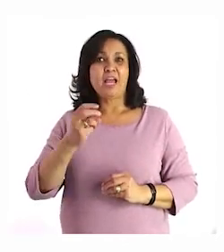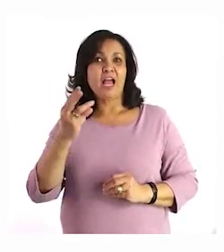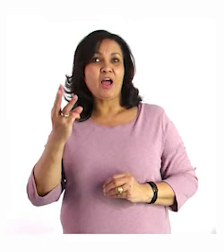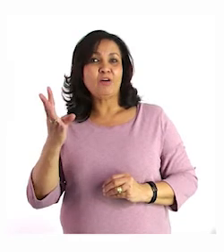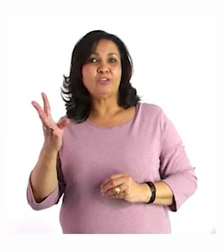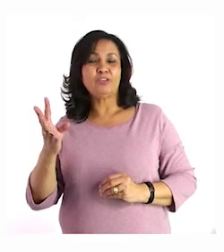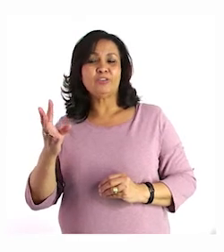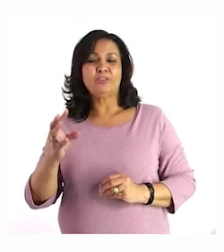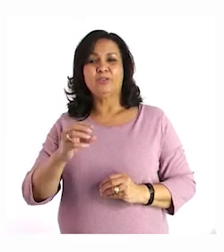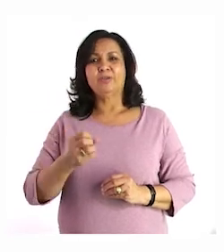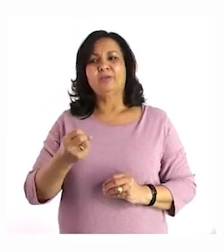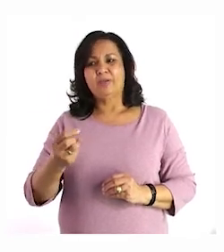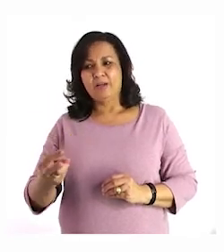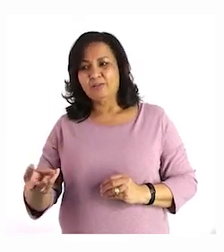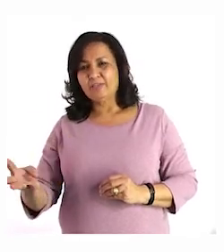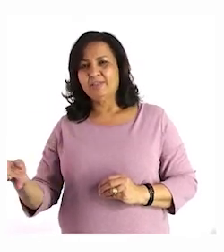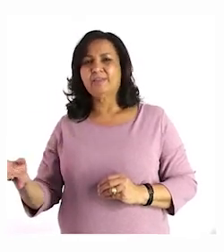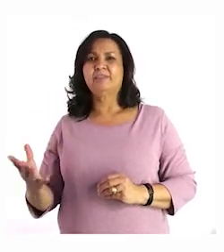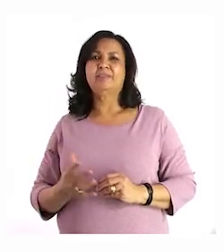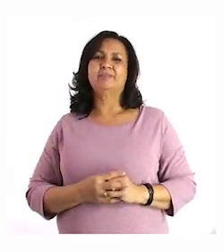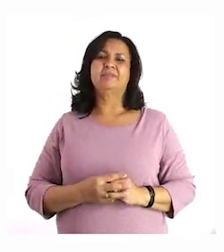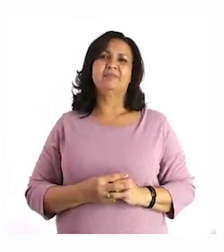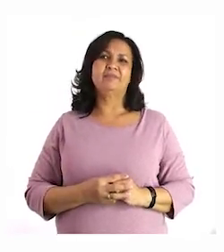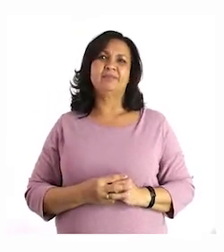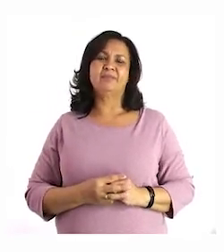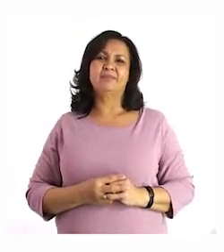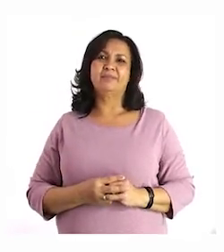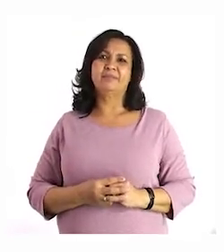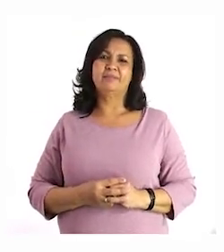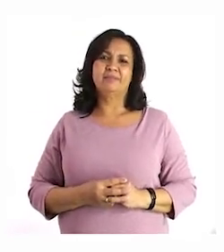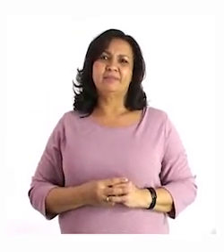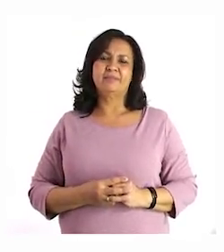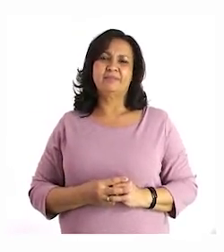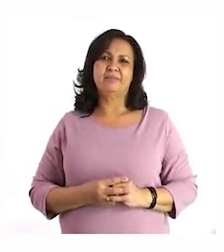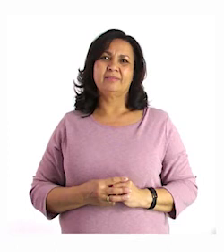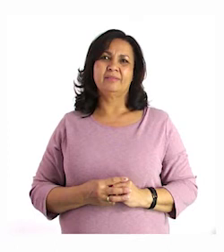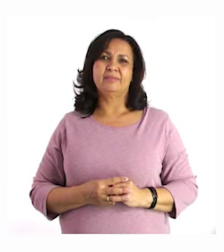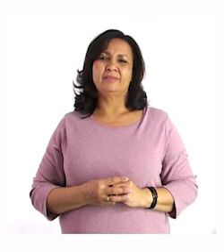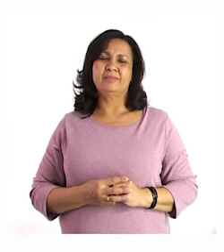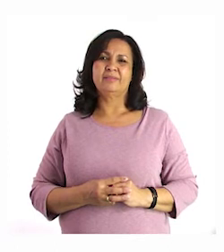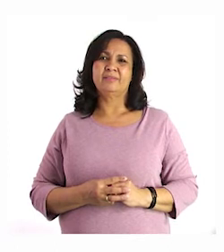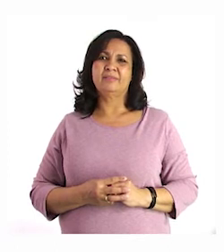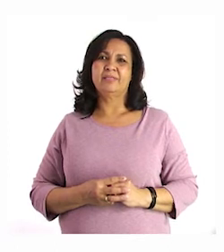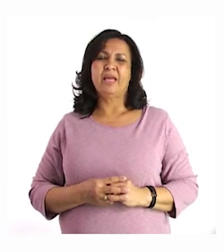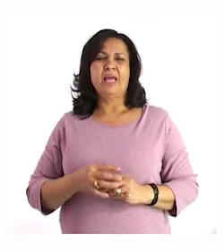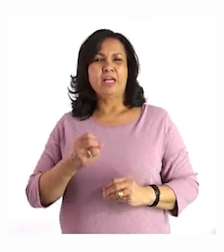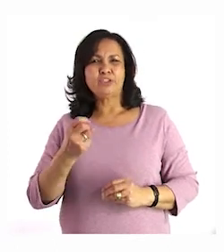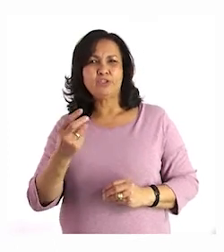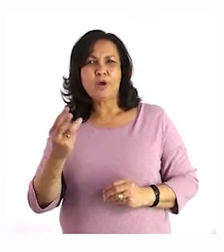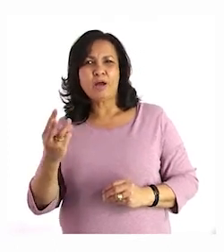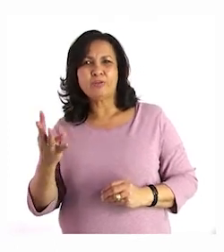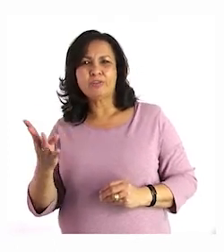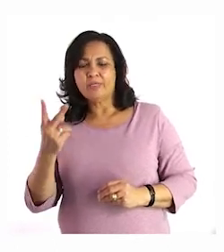use counters, and you can place them in front of you in one straight line. Now, as you count,